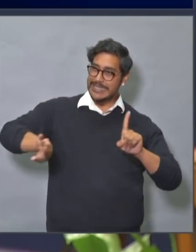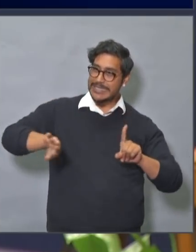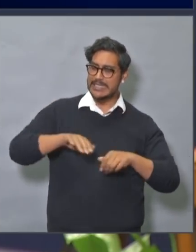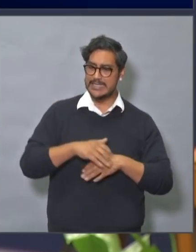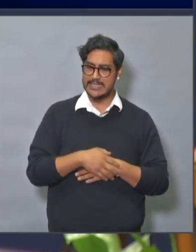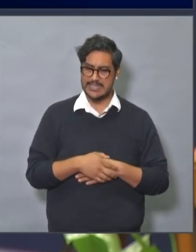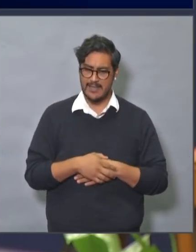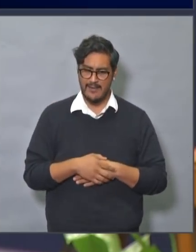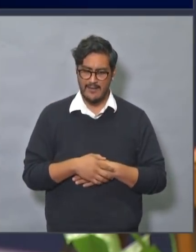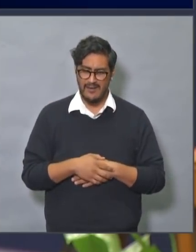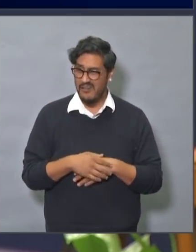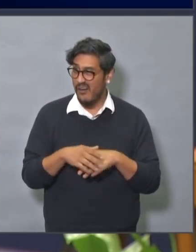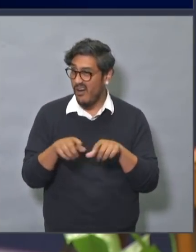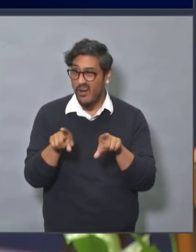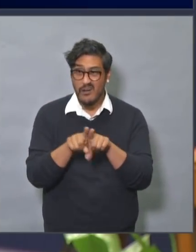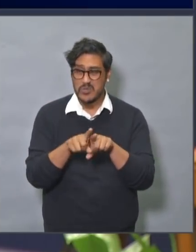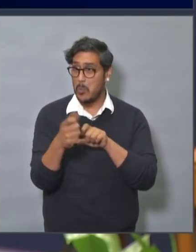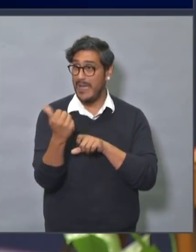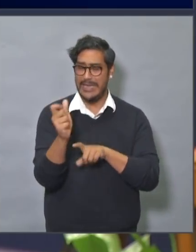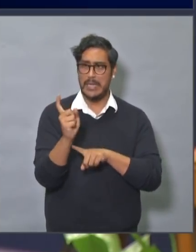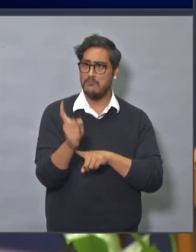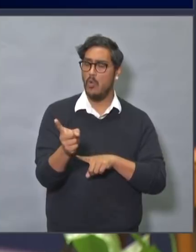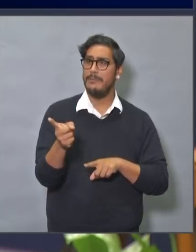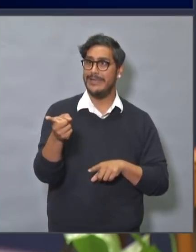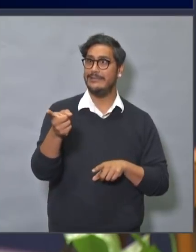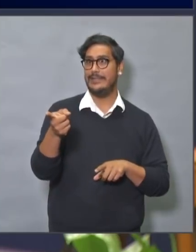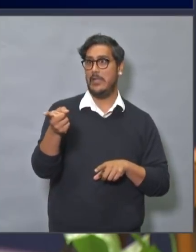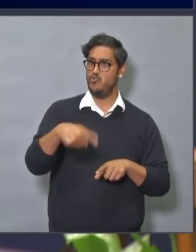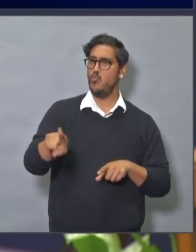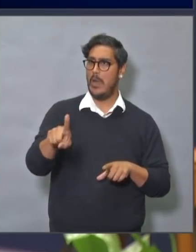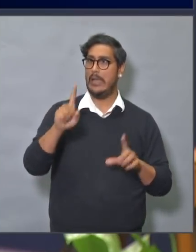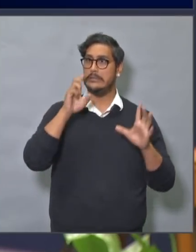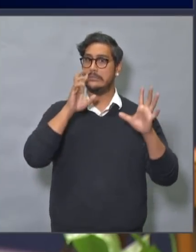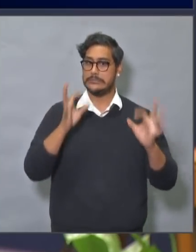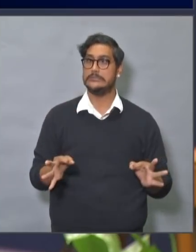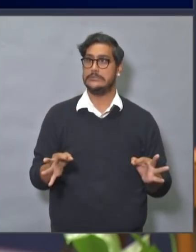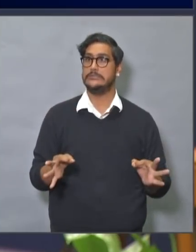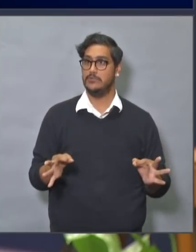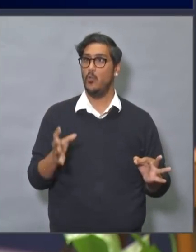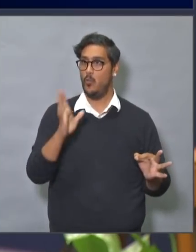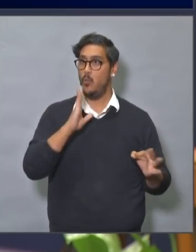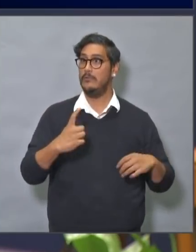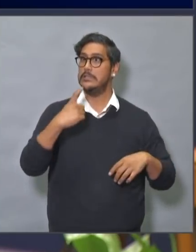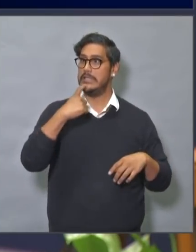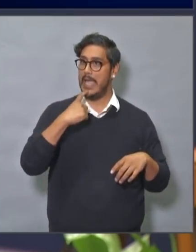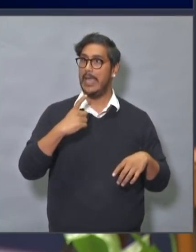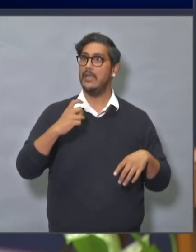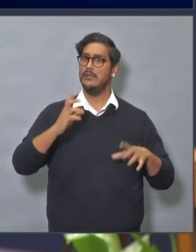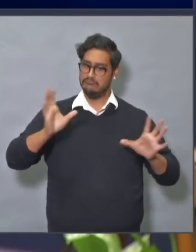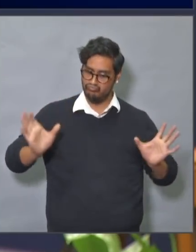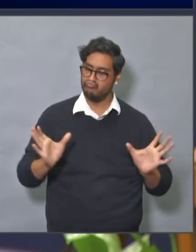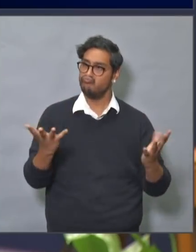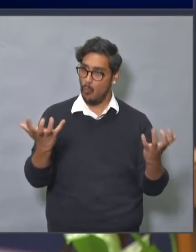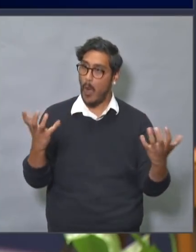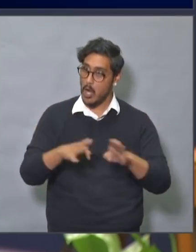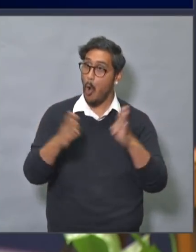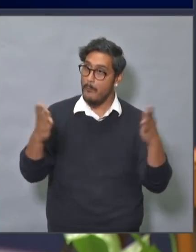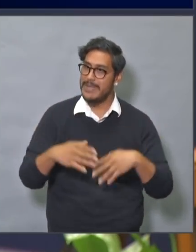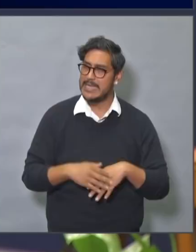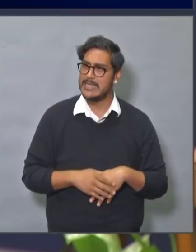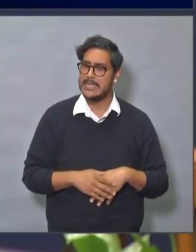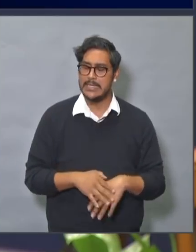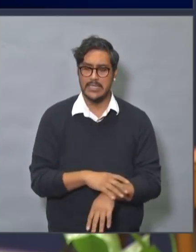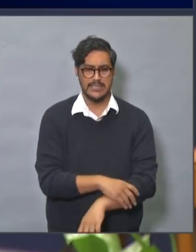was a determination that, yes, let's push for an opening? And finally, I